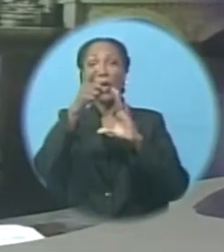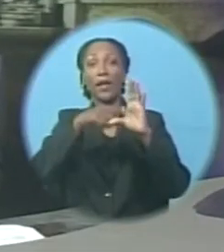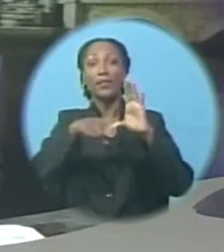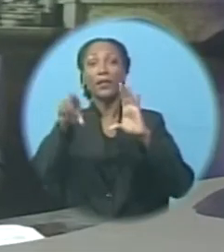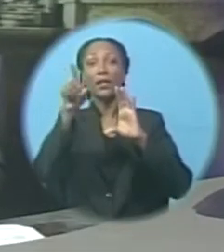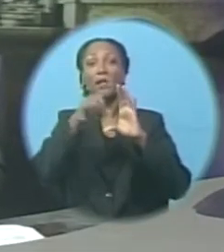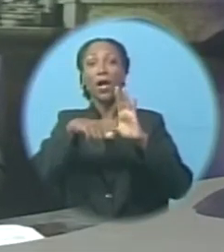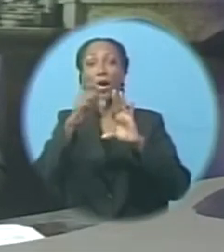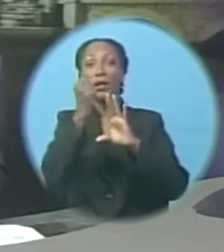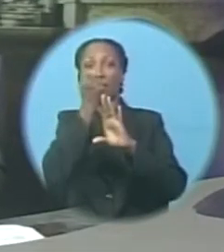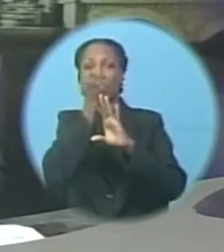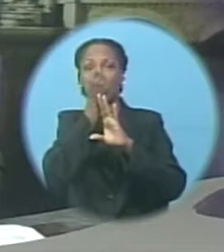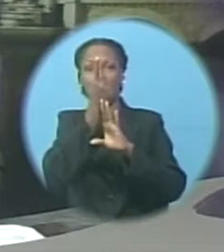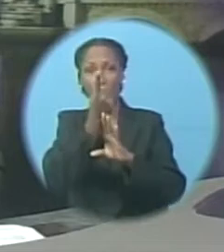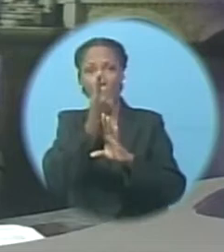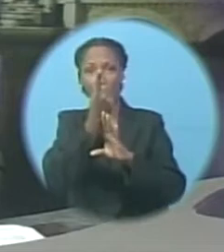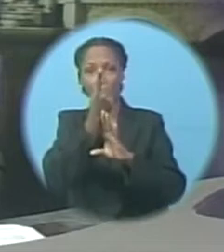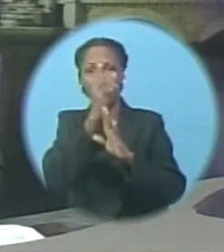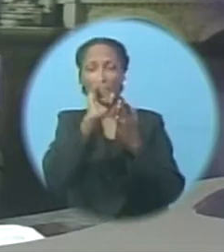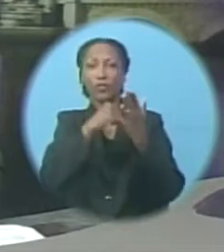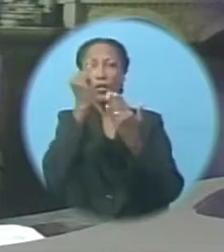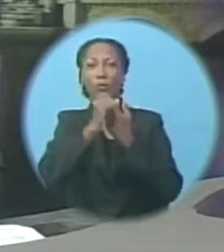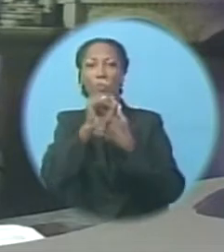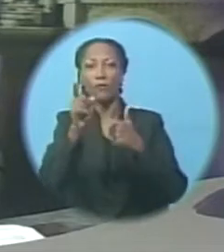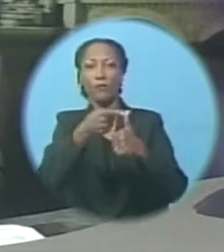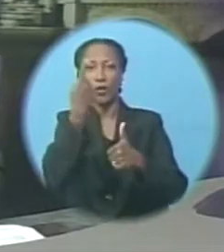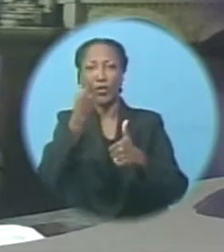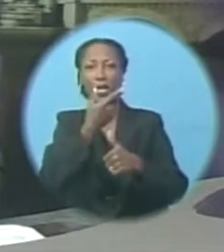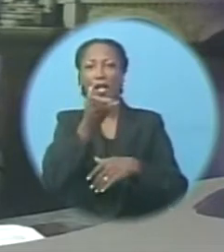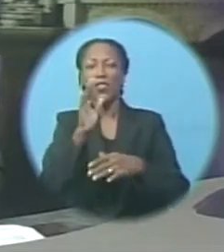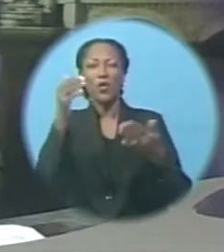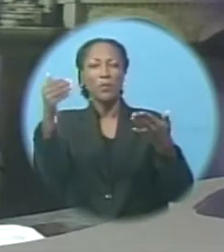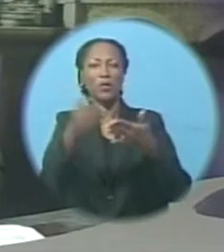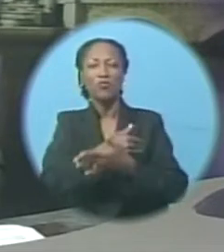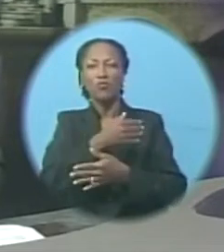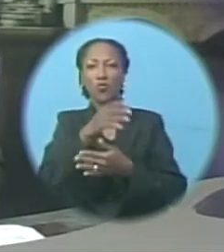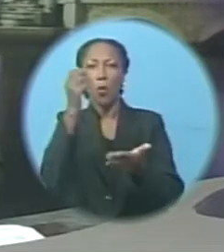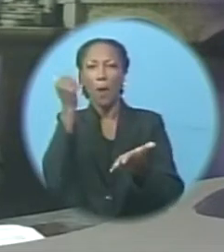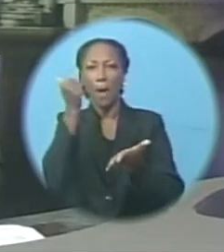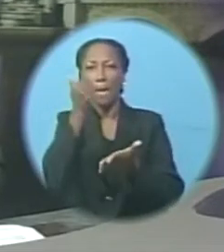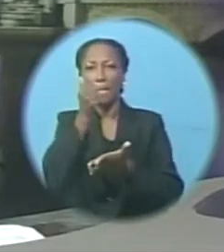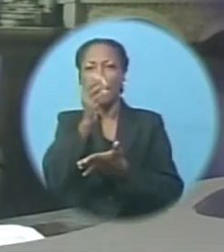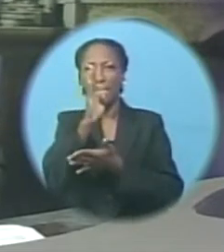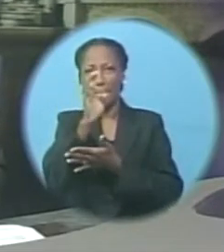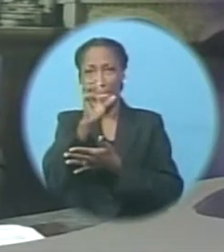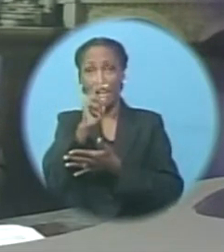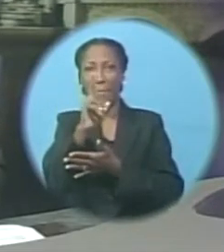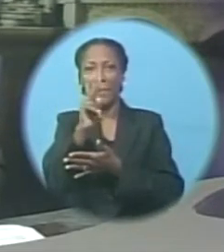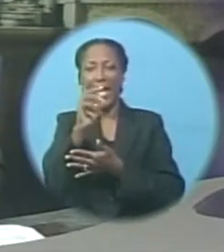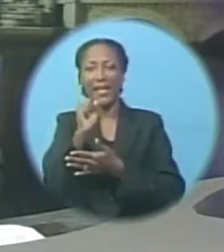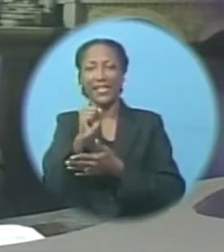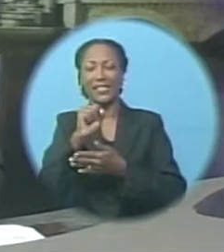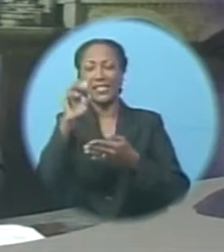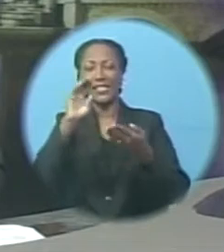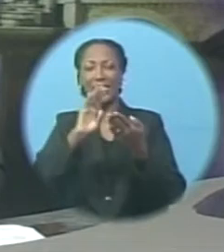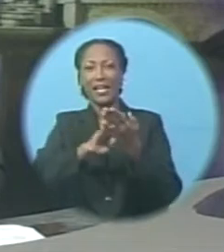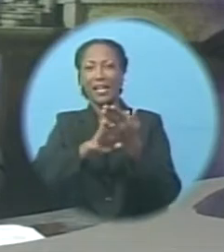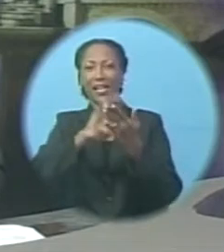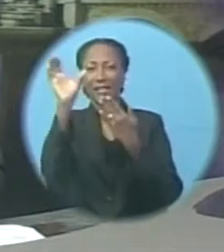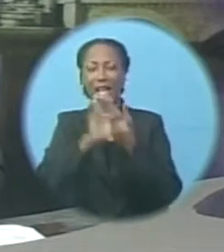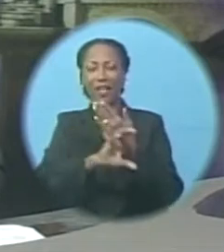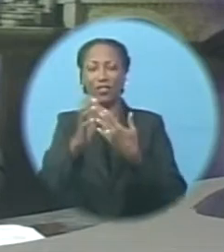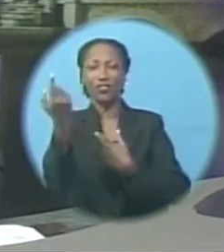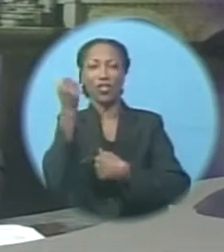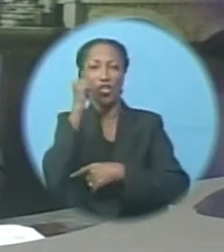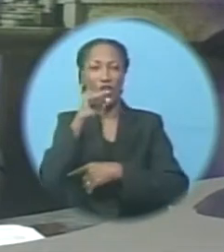strikes midnight on January 1st, there will be a brand new Banks Calendar Girl. CBC News got an exclusive interview on her first